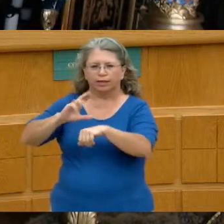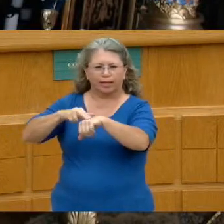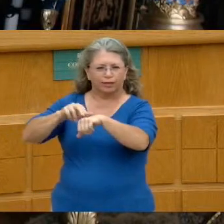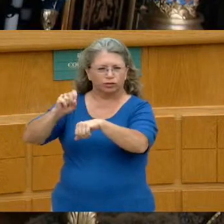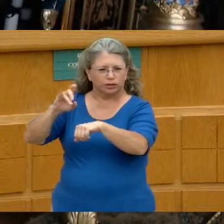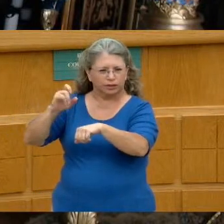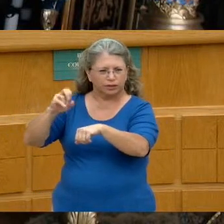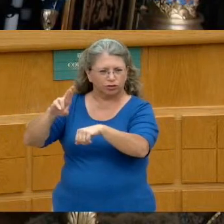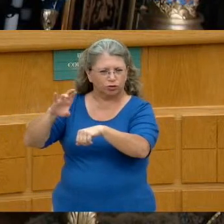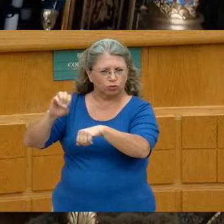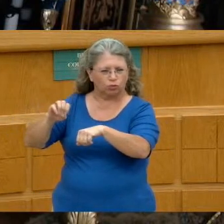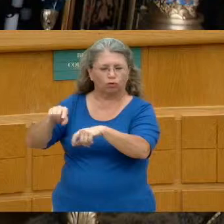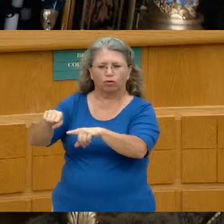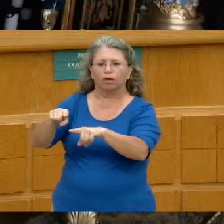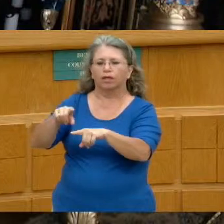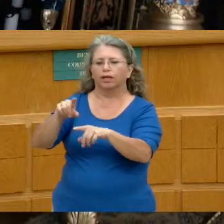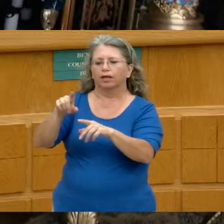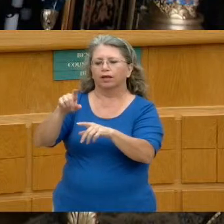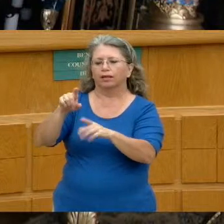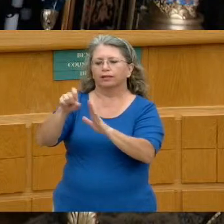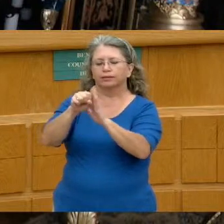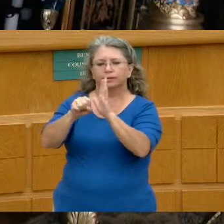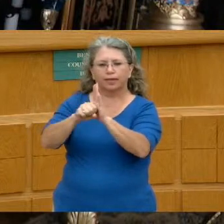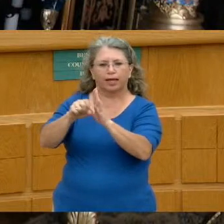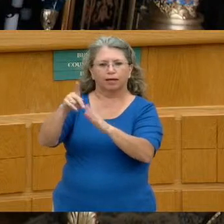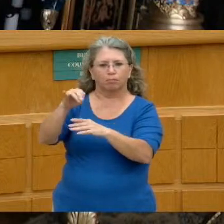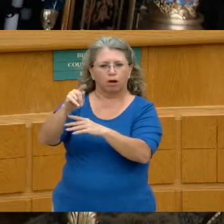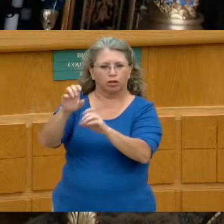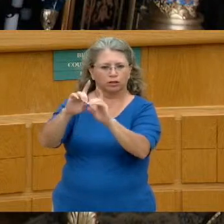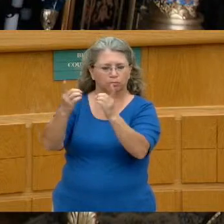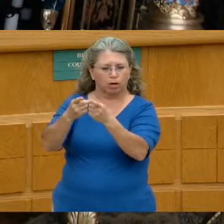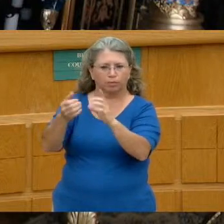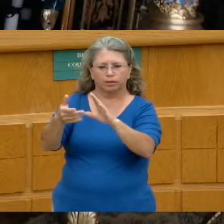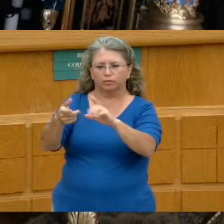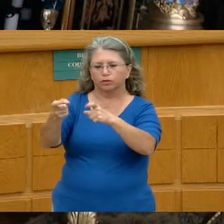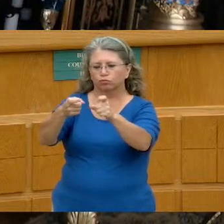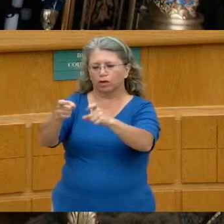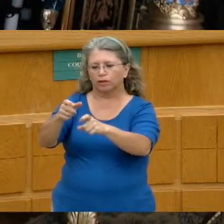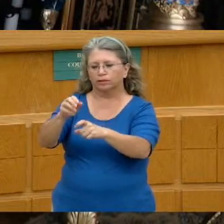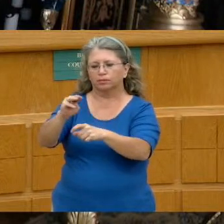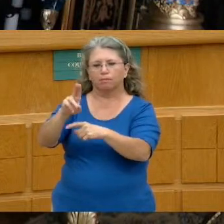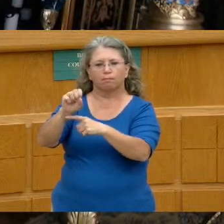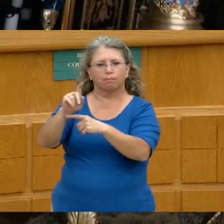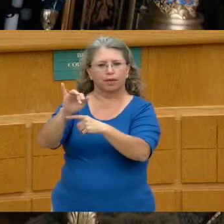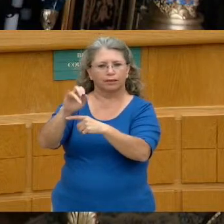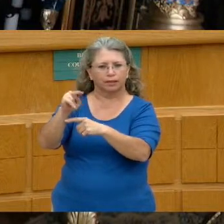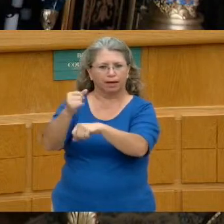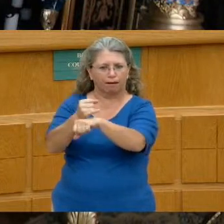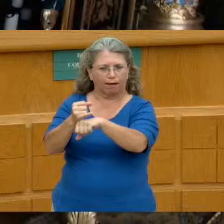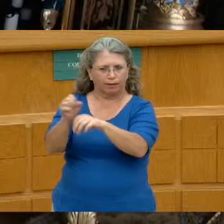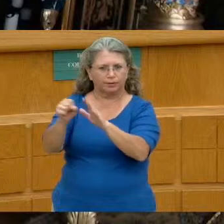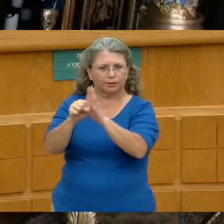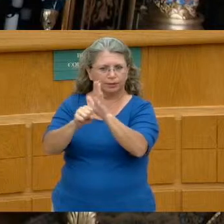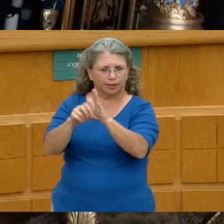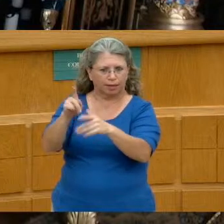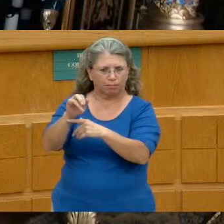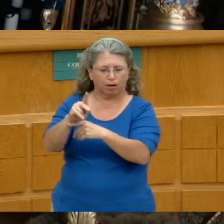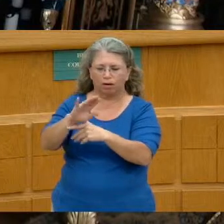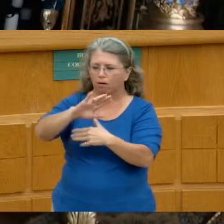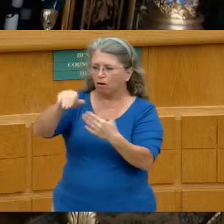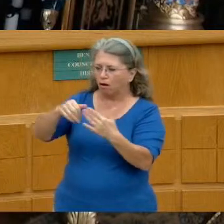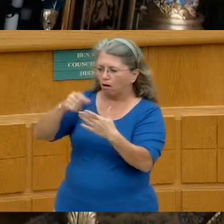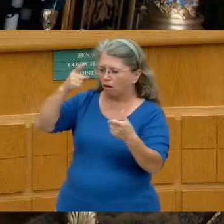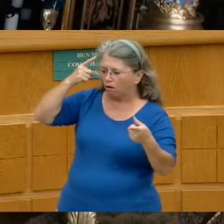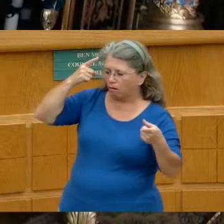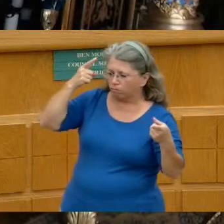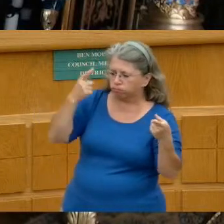the State of Texas Parks Department, who run Mustang Island State Park. We all understand and agree that we have to have a common